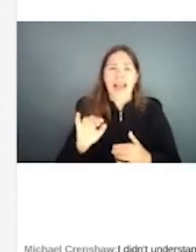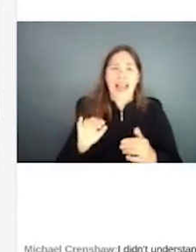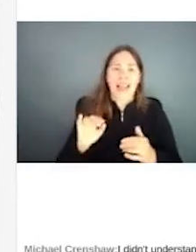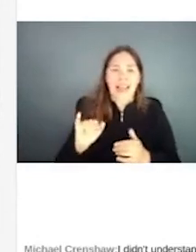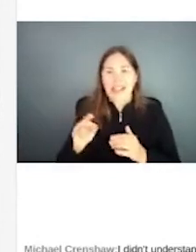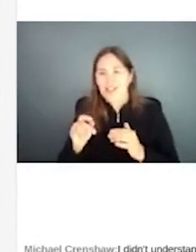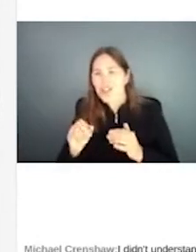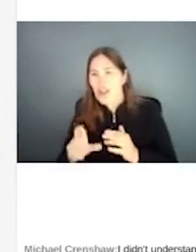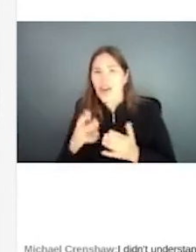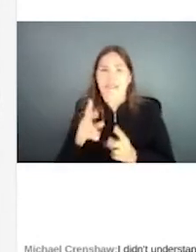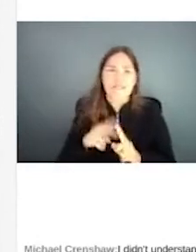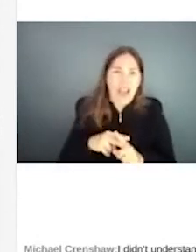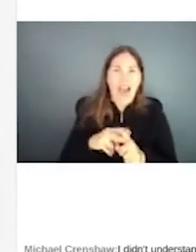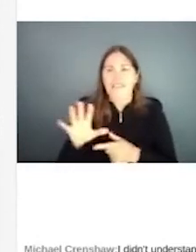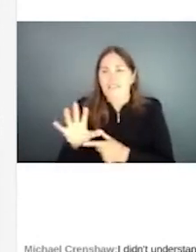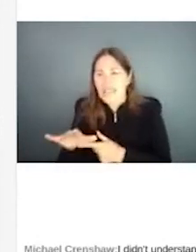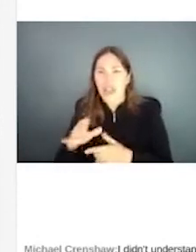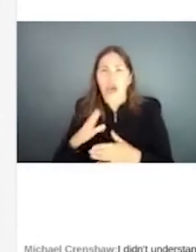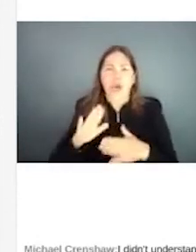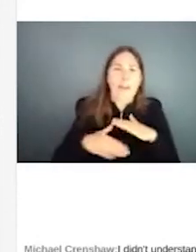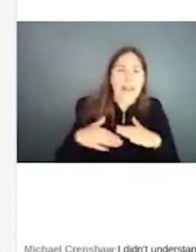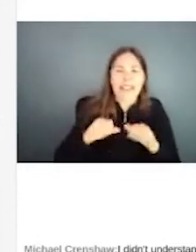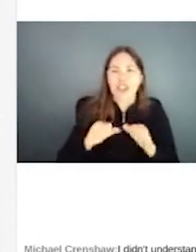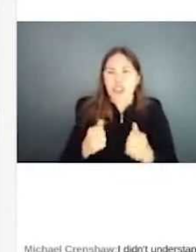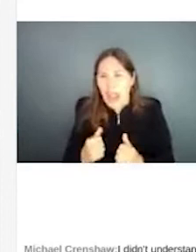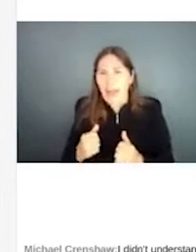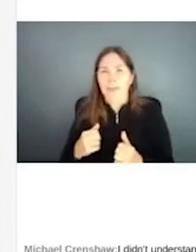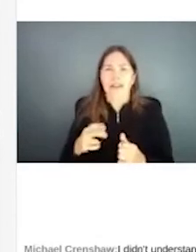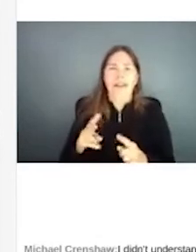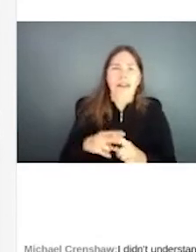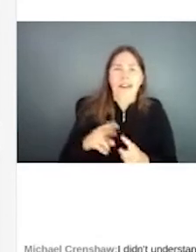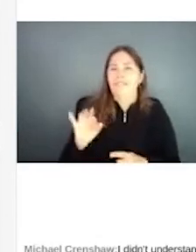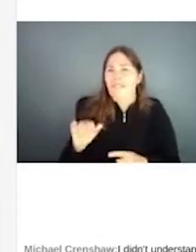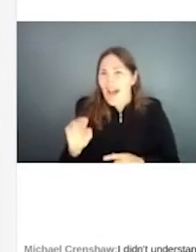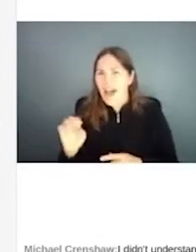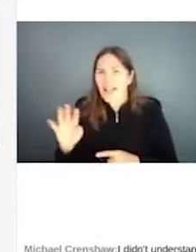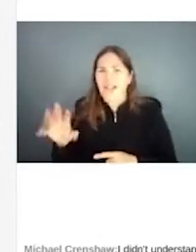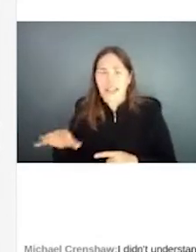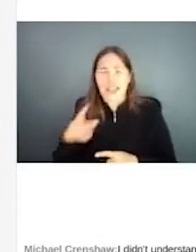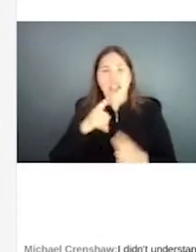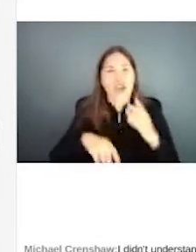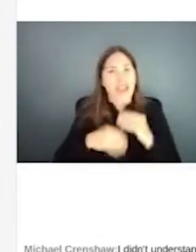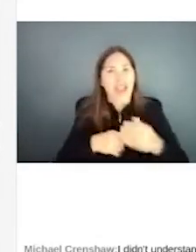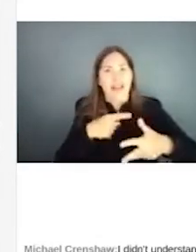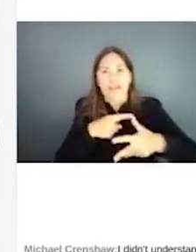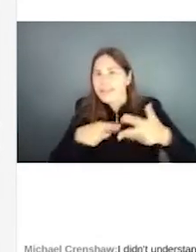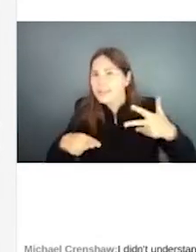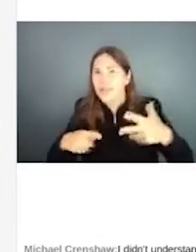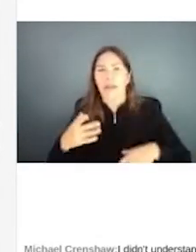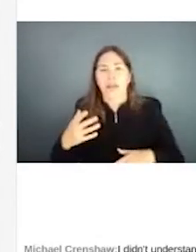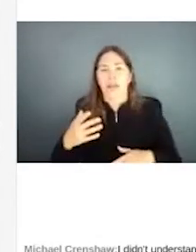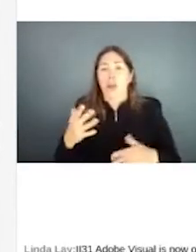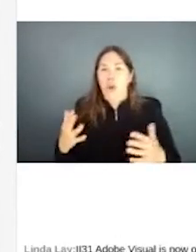video, right? Basic shapes, right? File and video. So Emily loves to, she